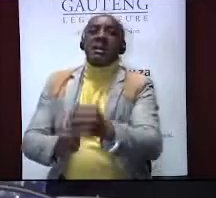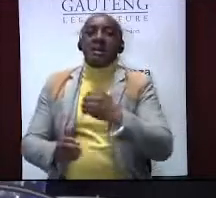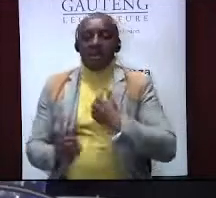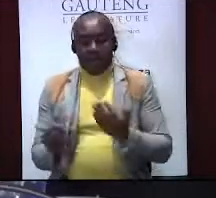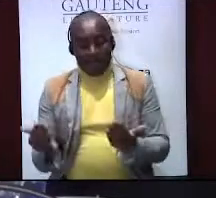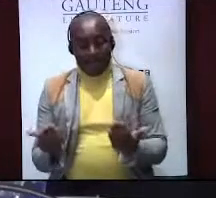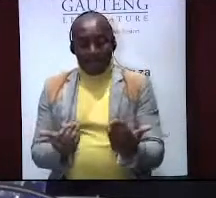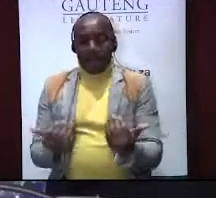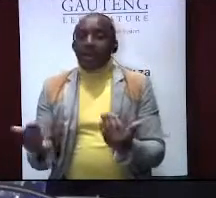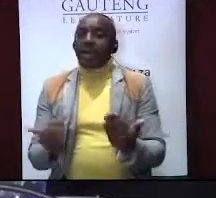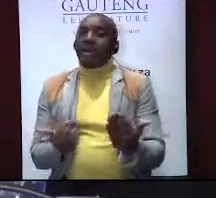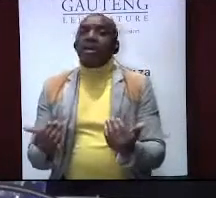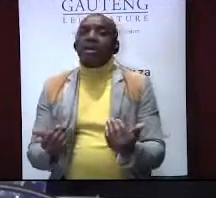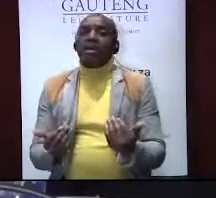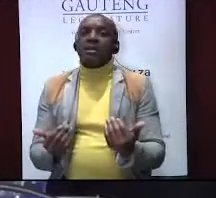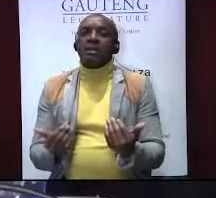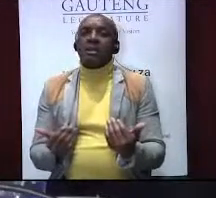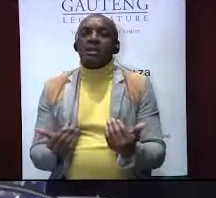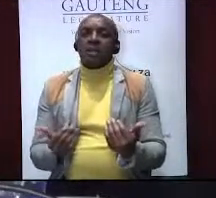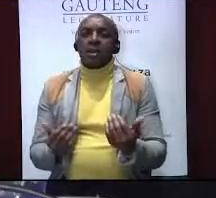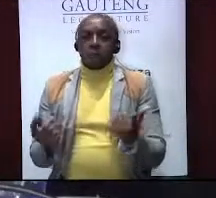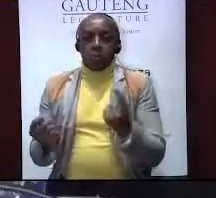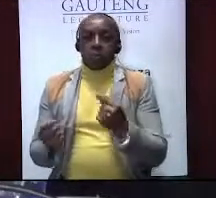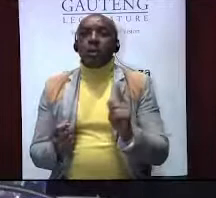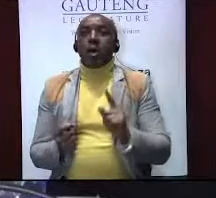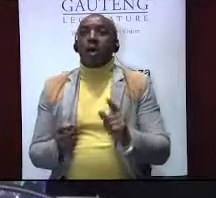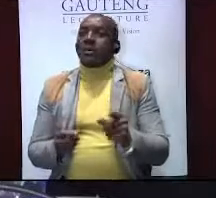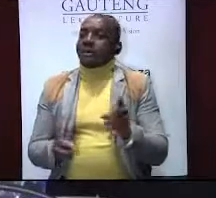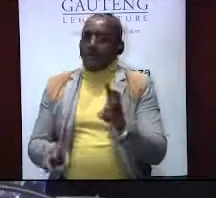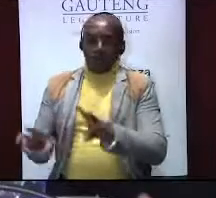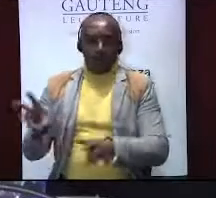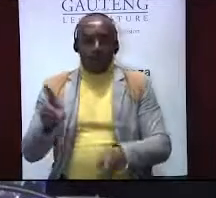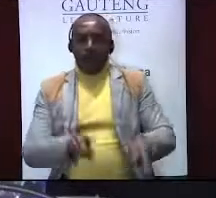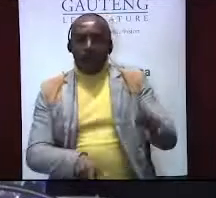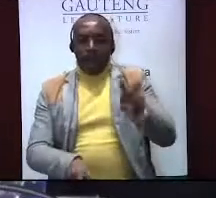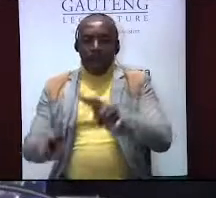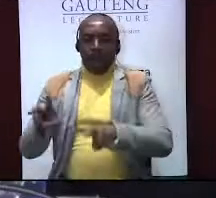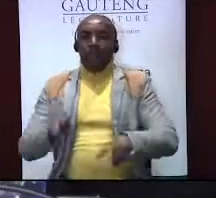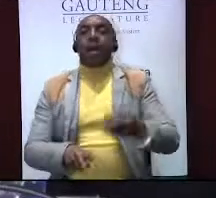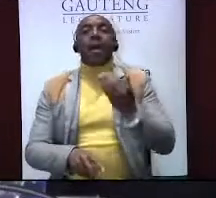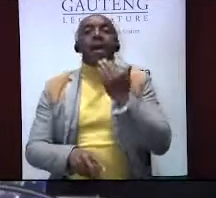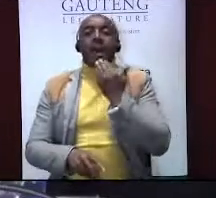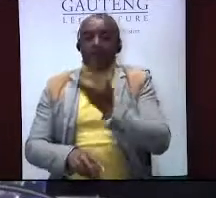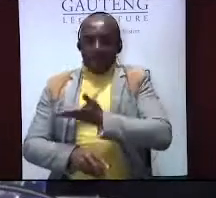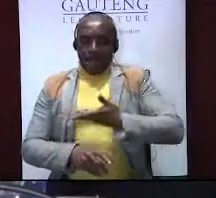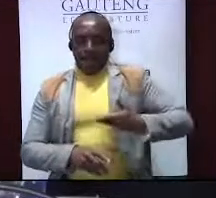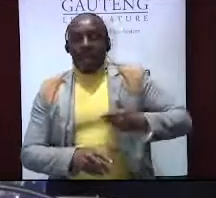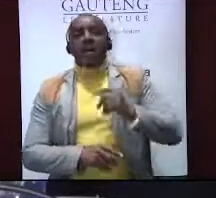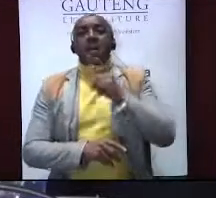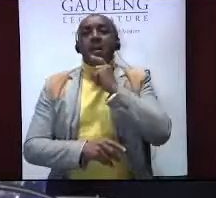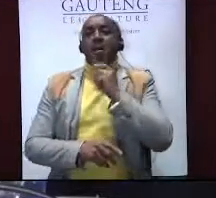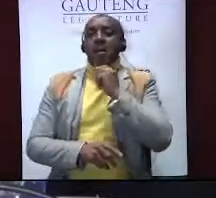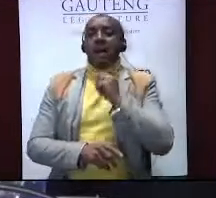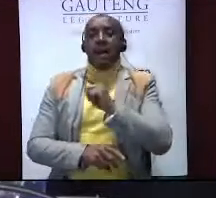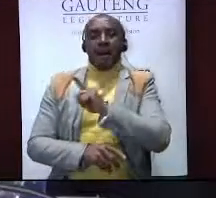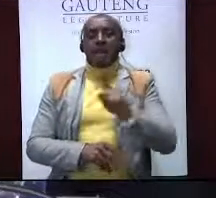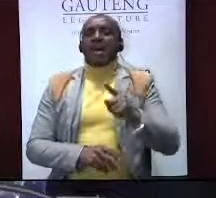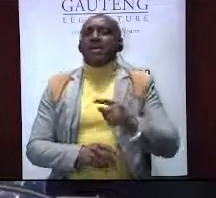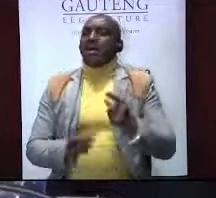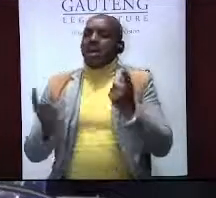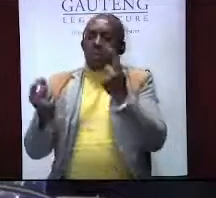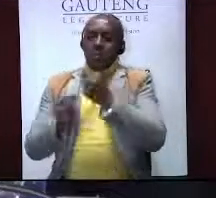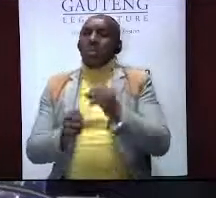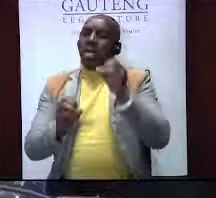expected to be watch men and women, but we are not doing